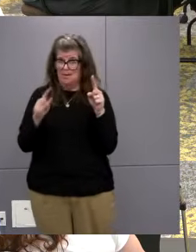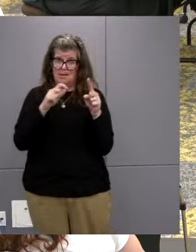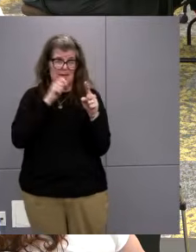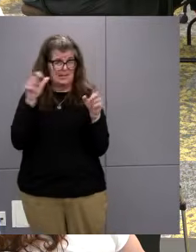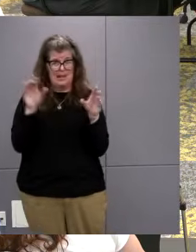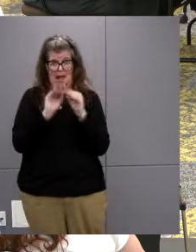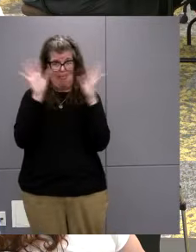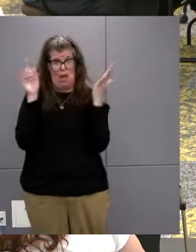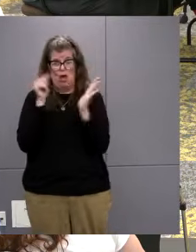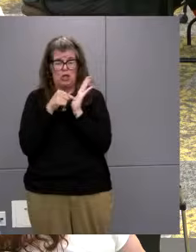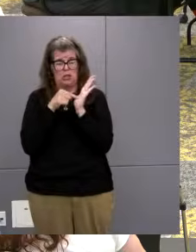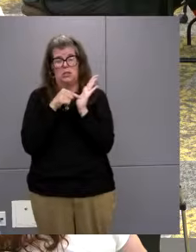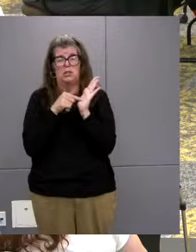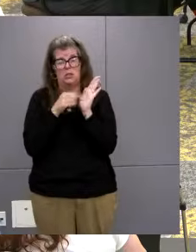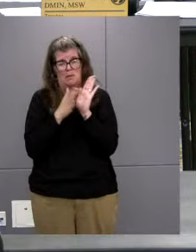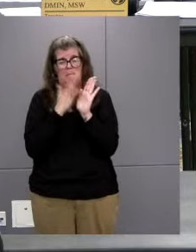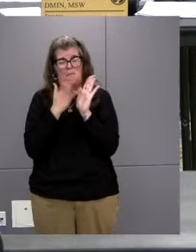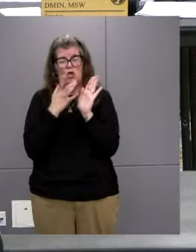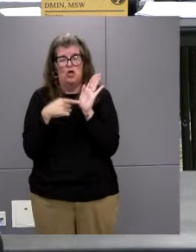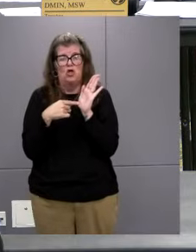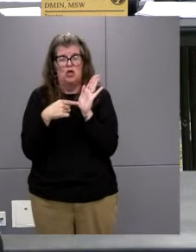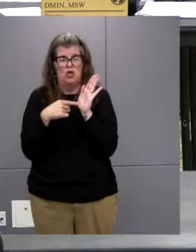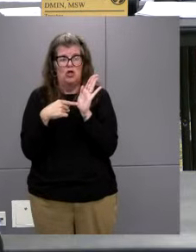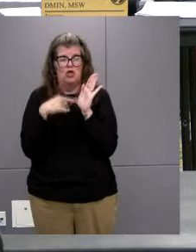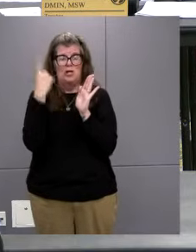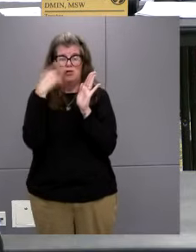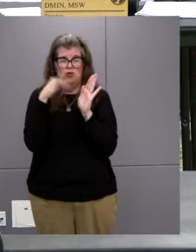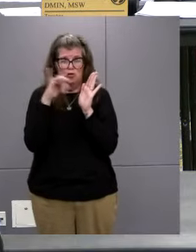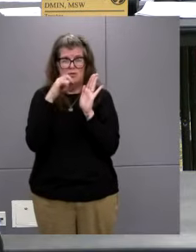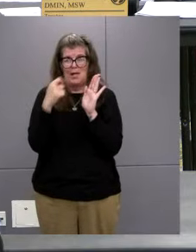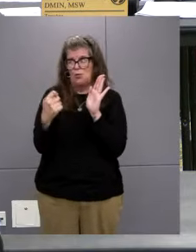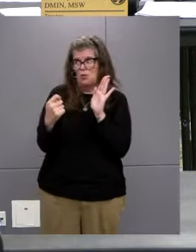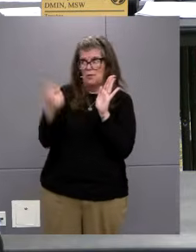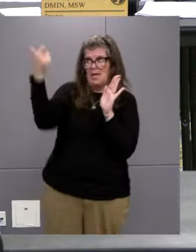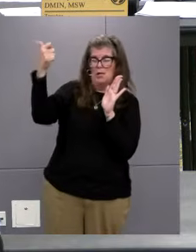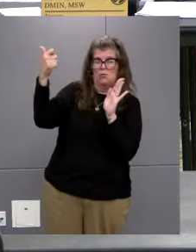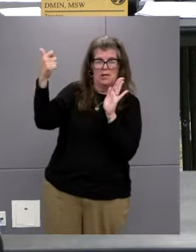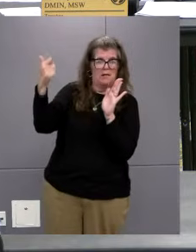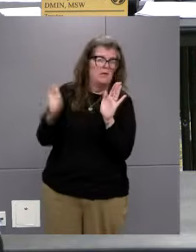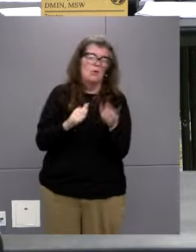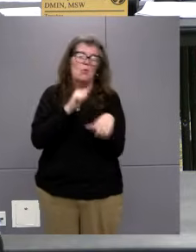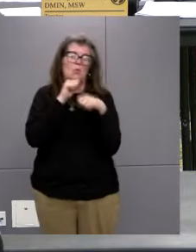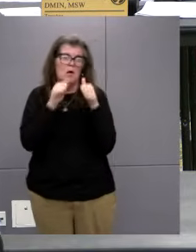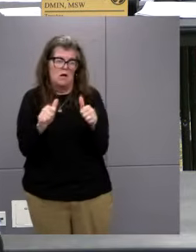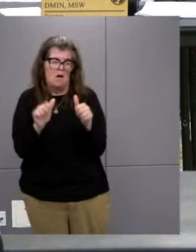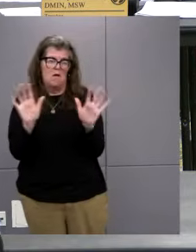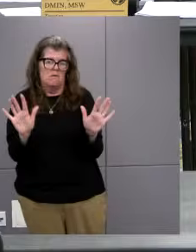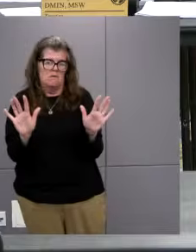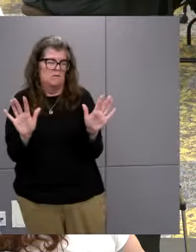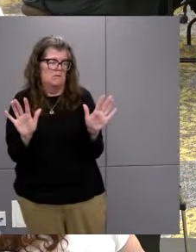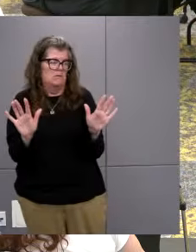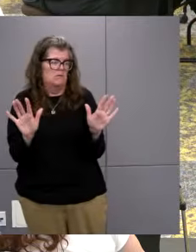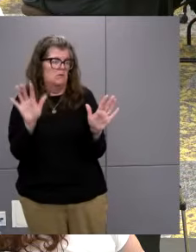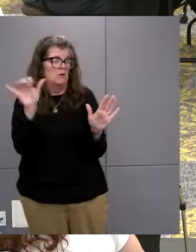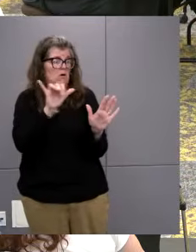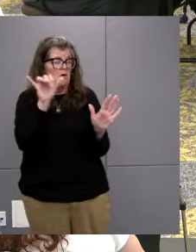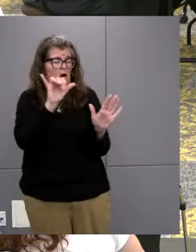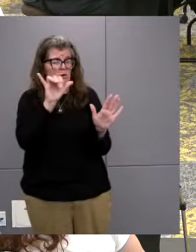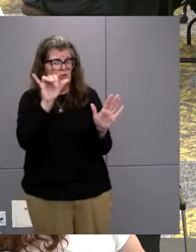out like that. It makes it look like we're getting rid of them, and we're not. We're not. Well, No. then the other question I have